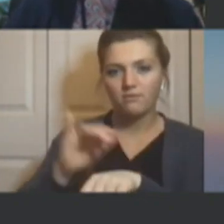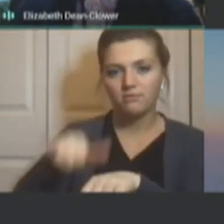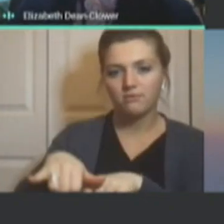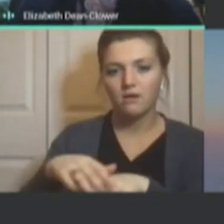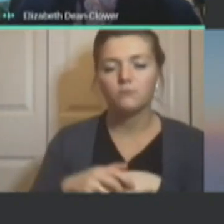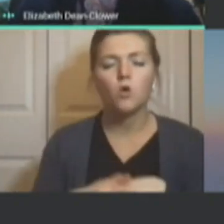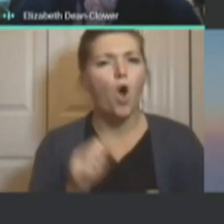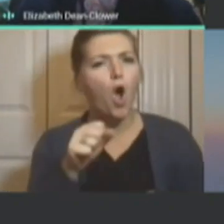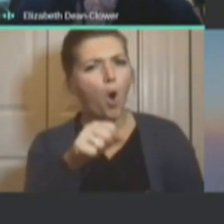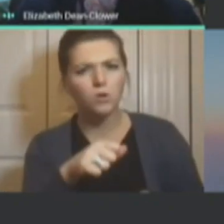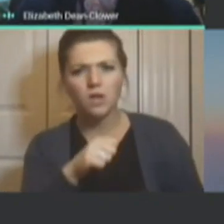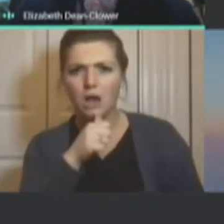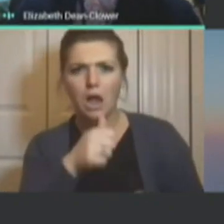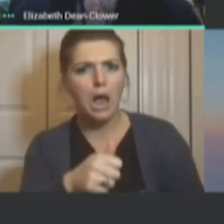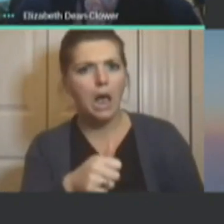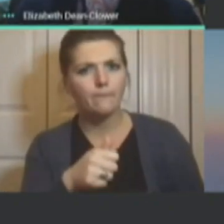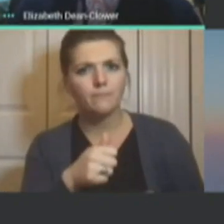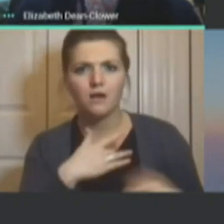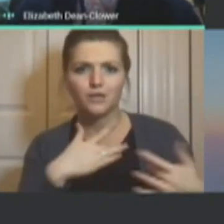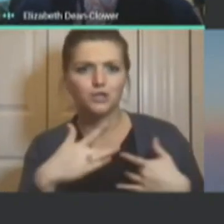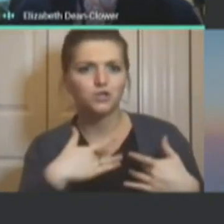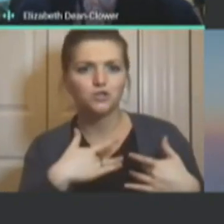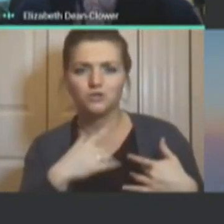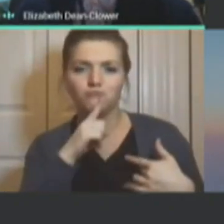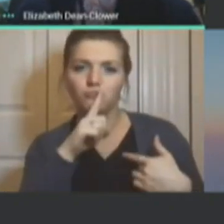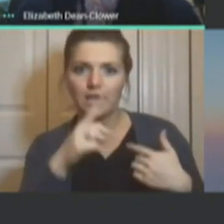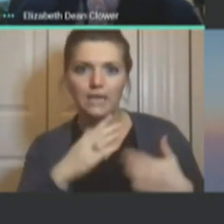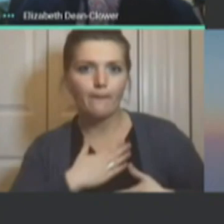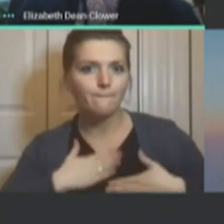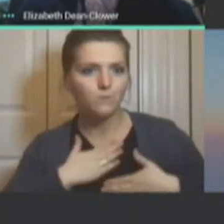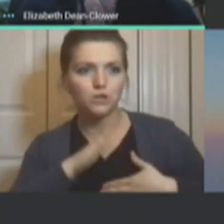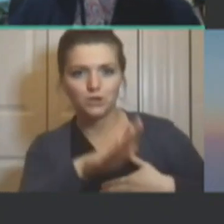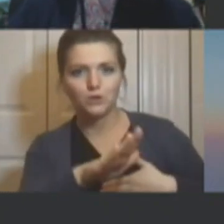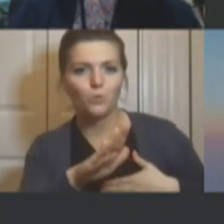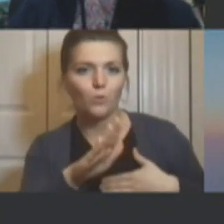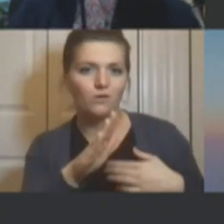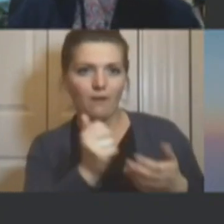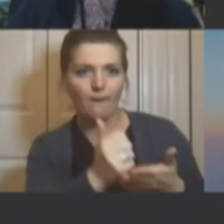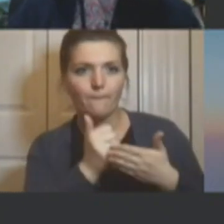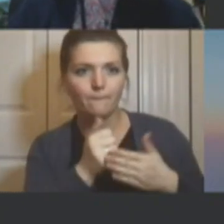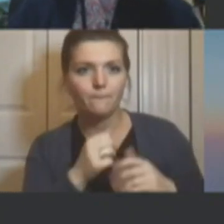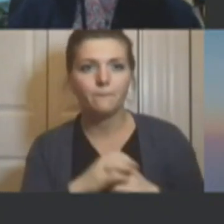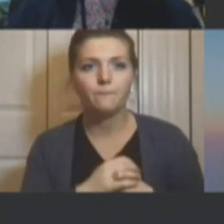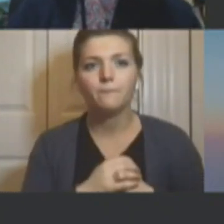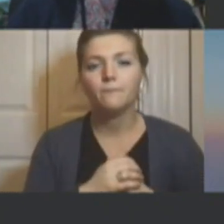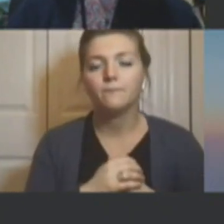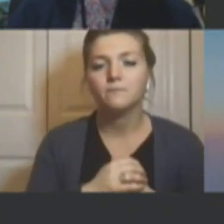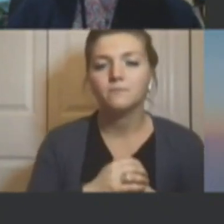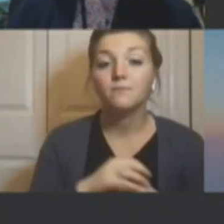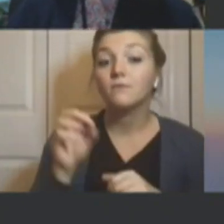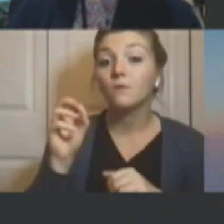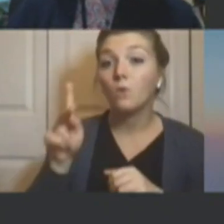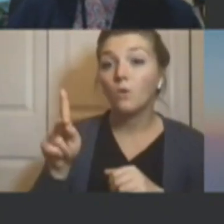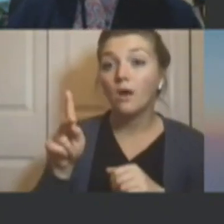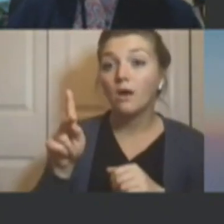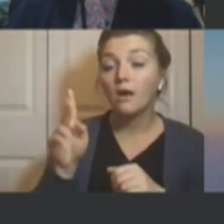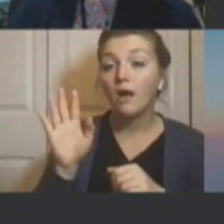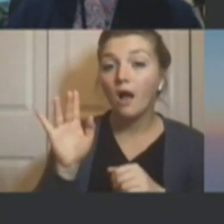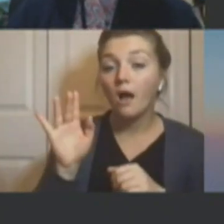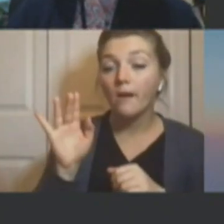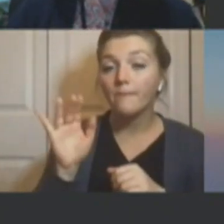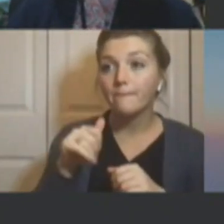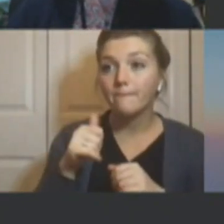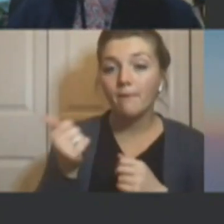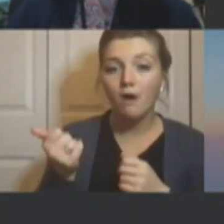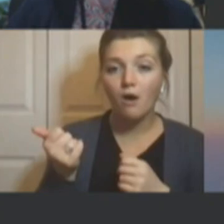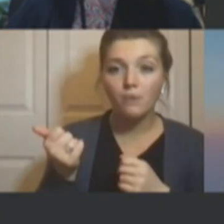there's no question, and we greatly appreciate Okay, the input great. you've had. So speaking of other things that